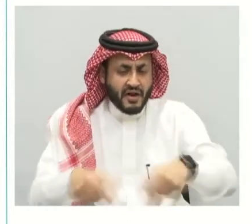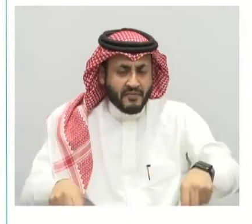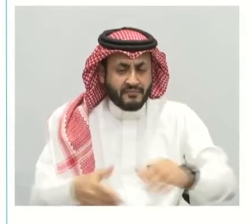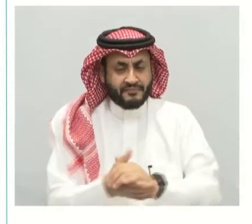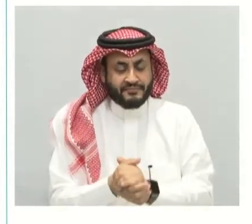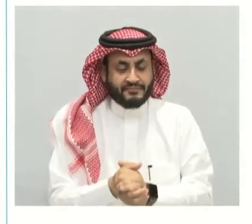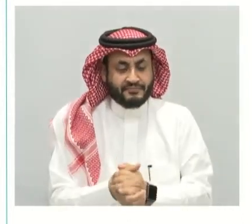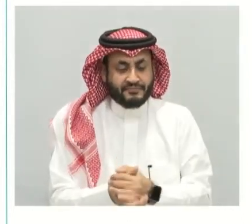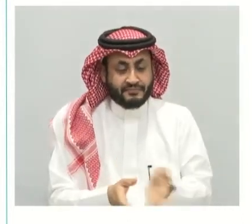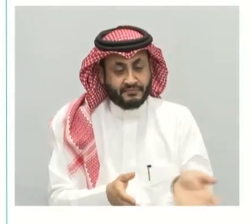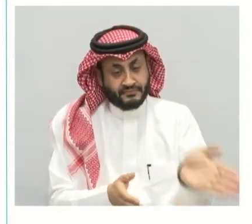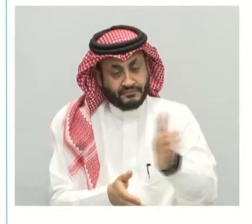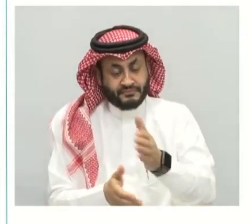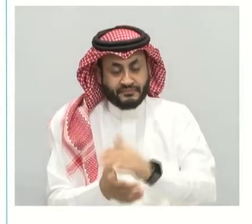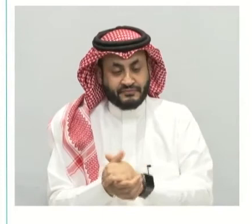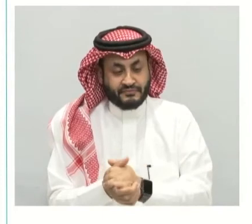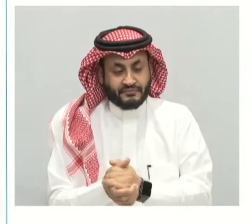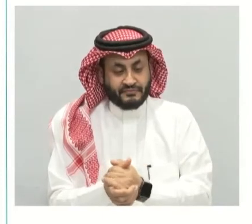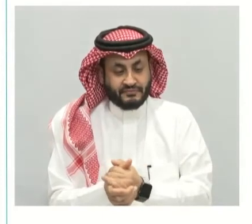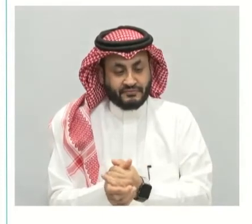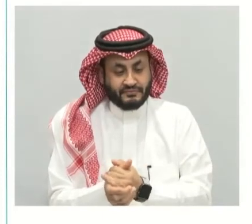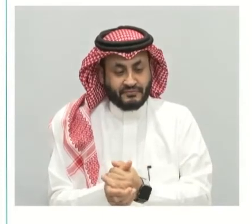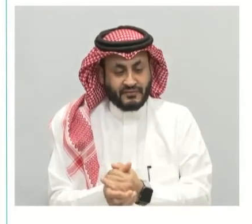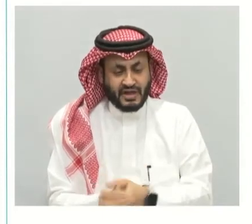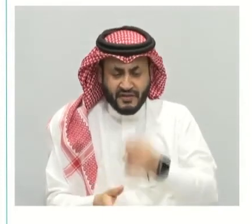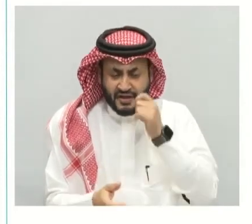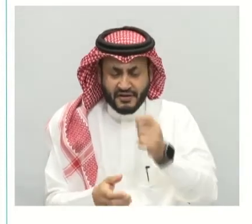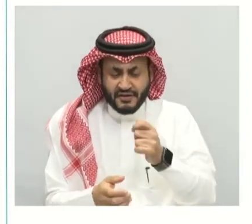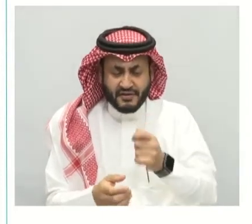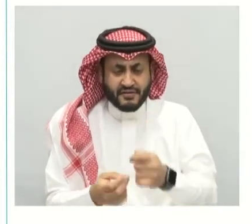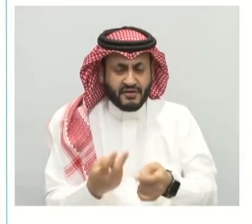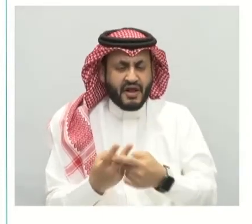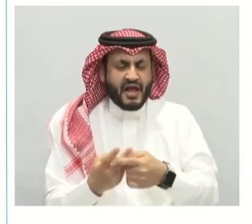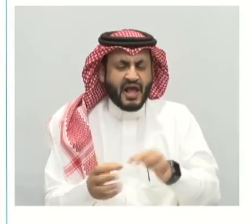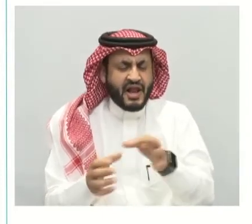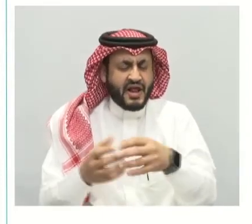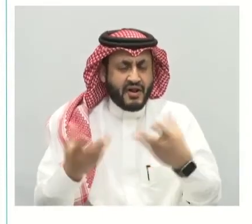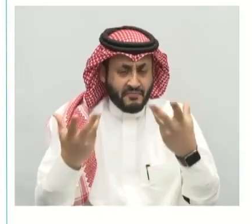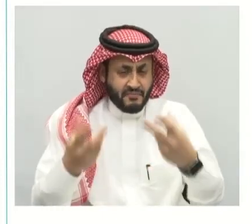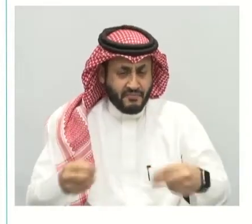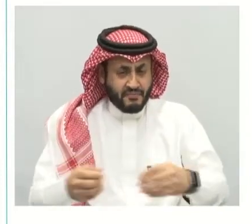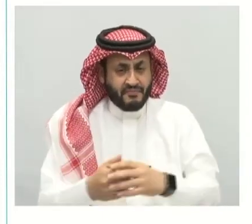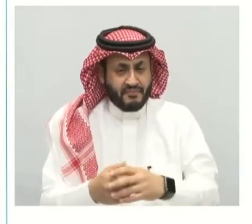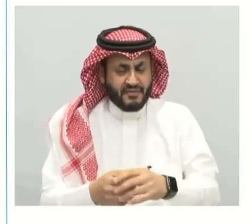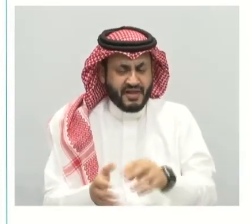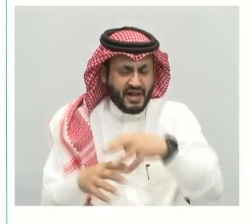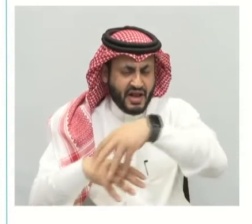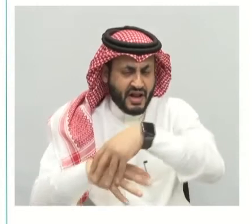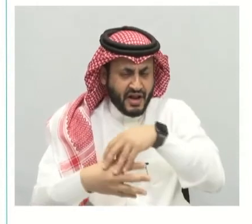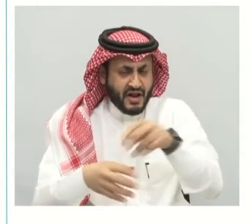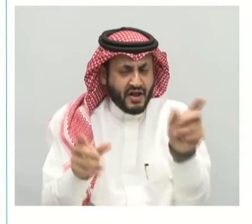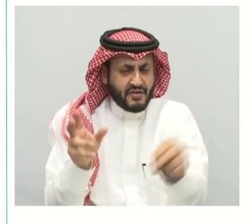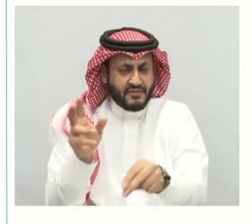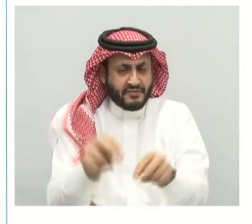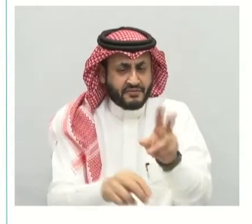email. And also we said that research another resort in your country and complete the chart with the notes. So do